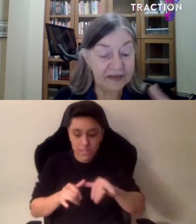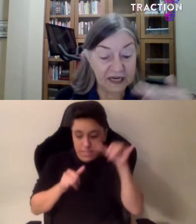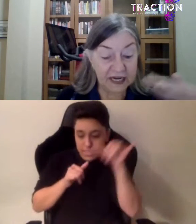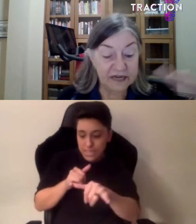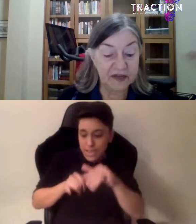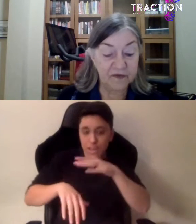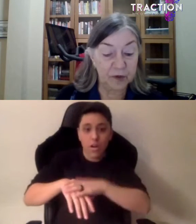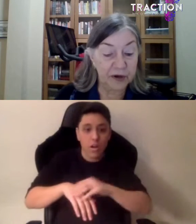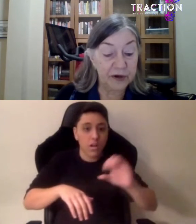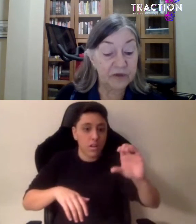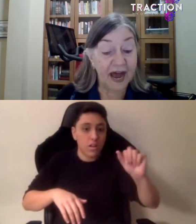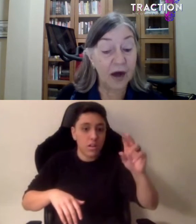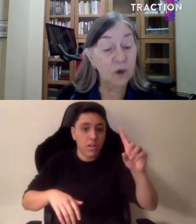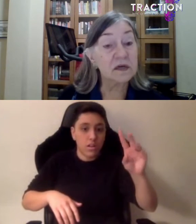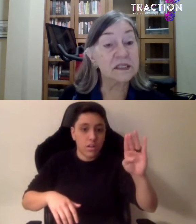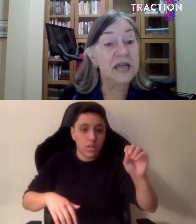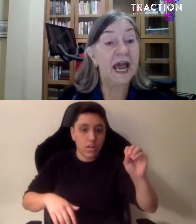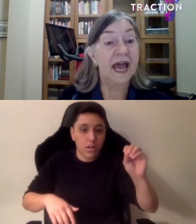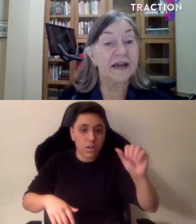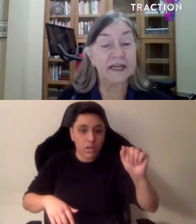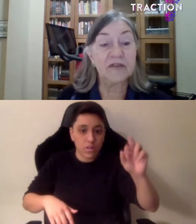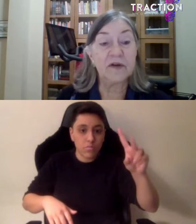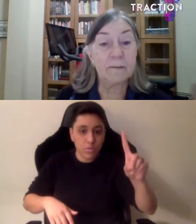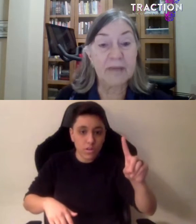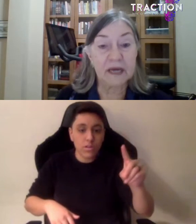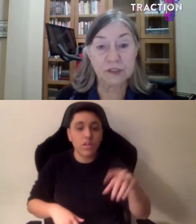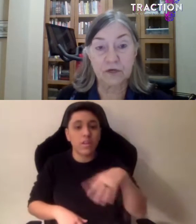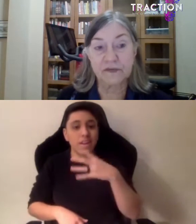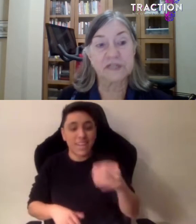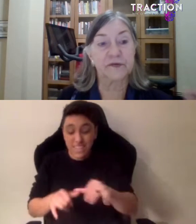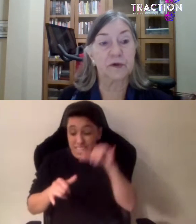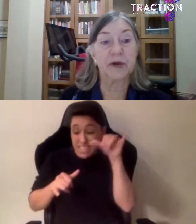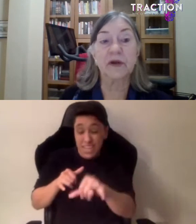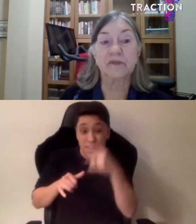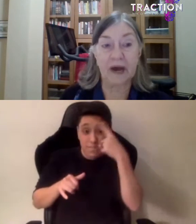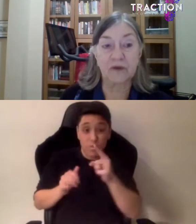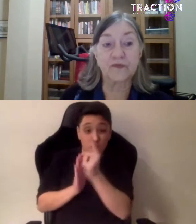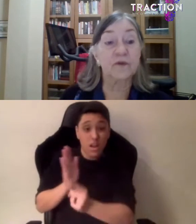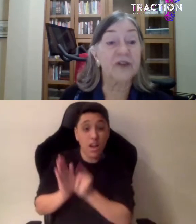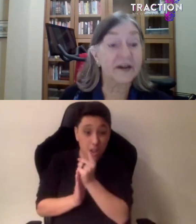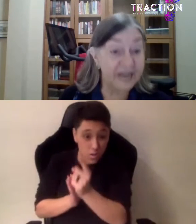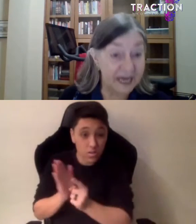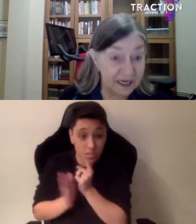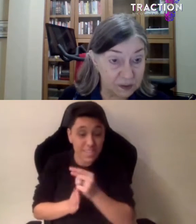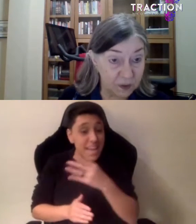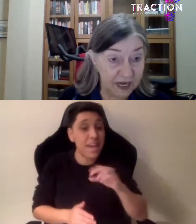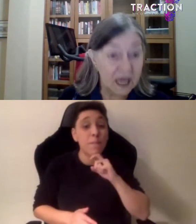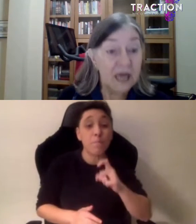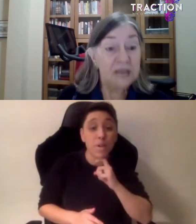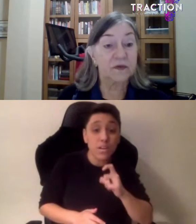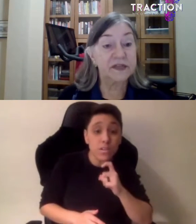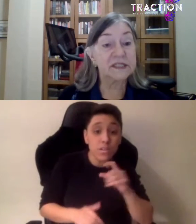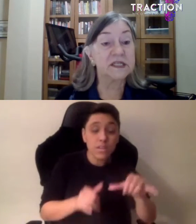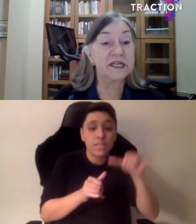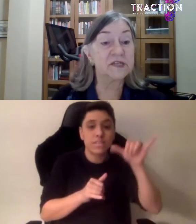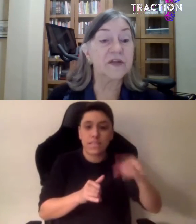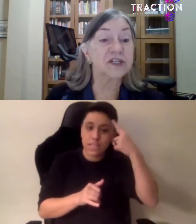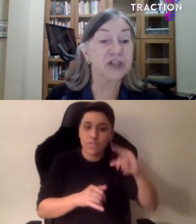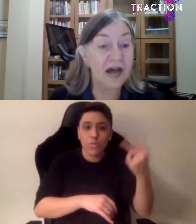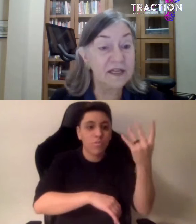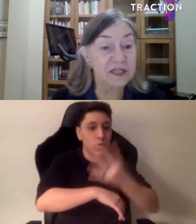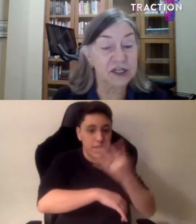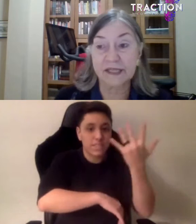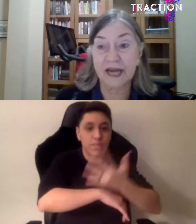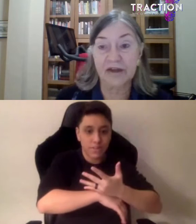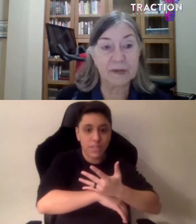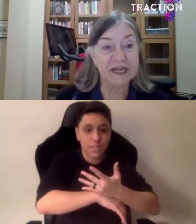fabric and that kind of thing for a period of hours, and even on metal surfaces for a period of about 4 or 5 days, okay? So these are